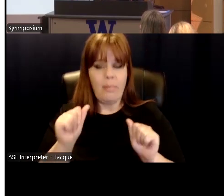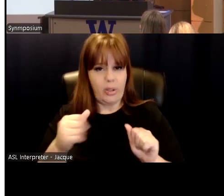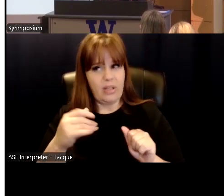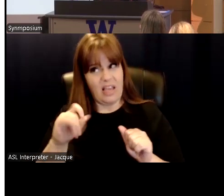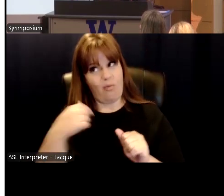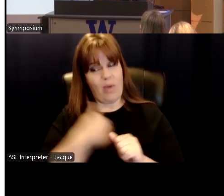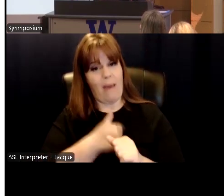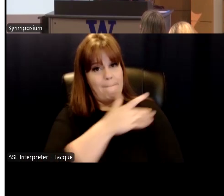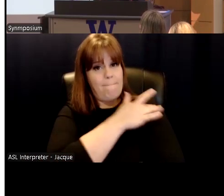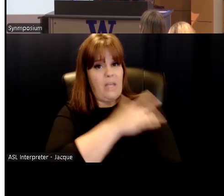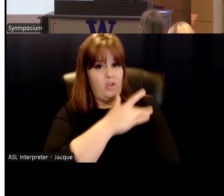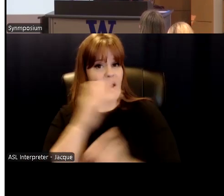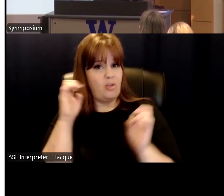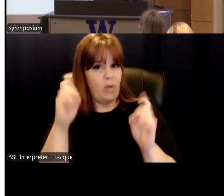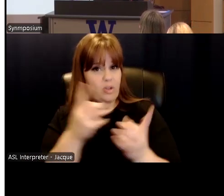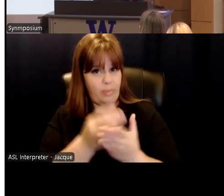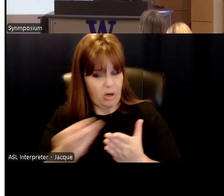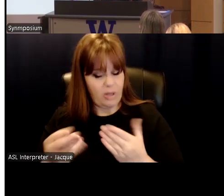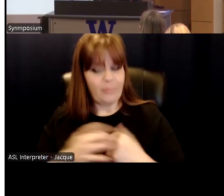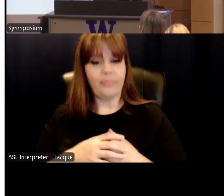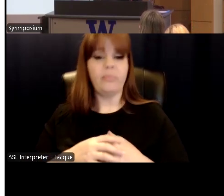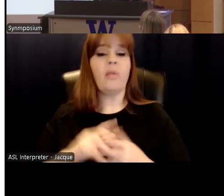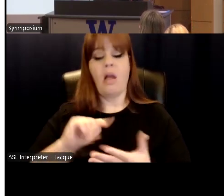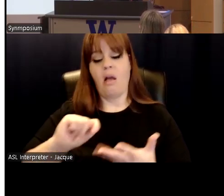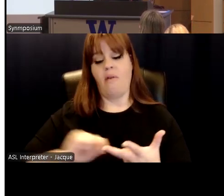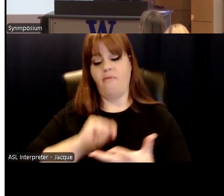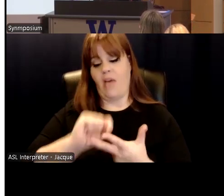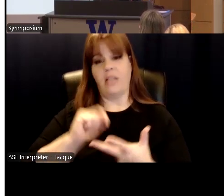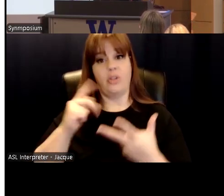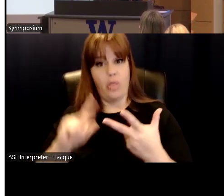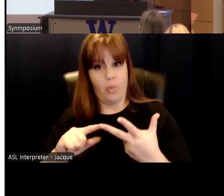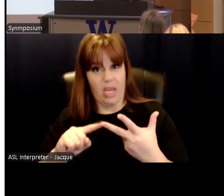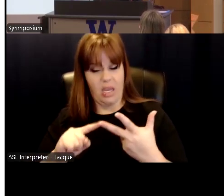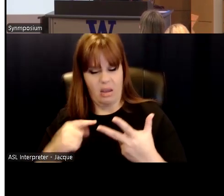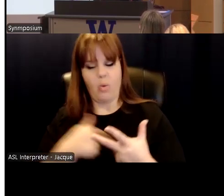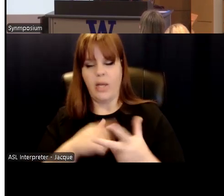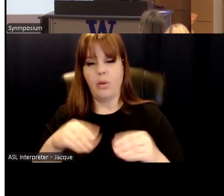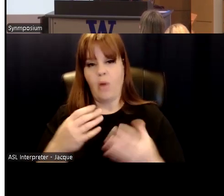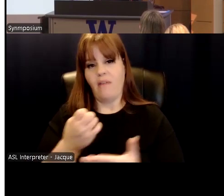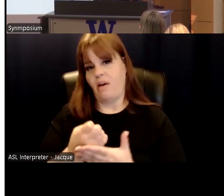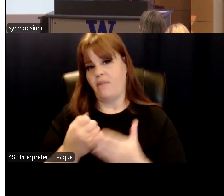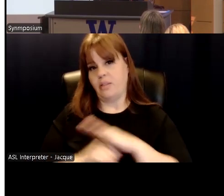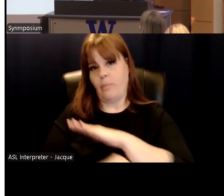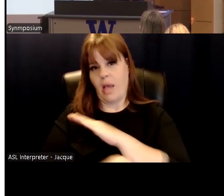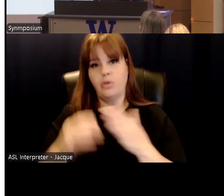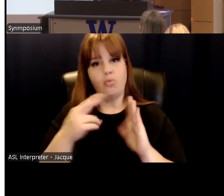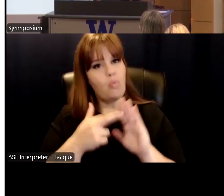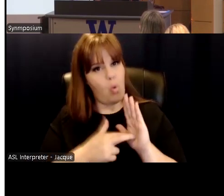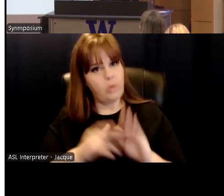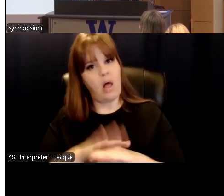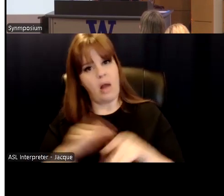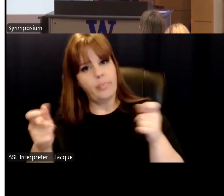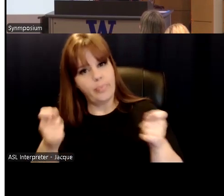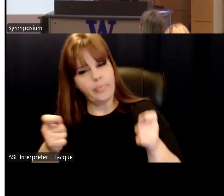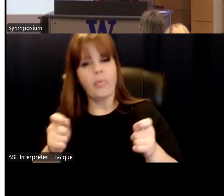materials. In phase 3, we need to provide these evidence-based guidelines on management, modular protocols